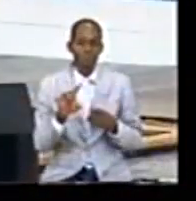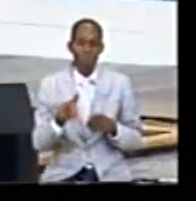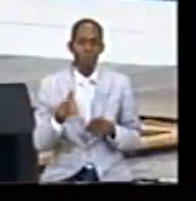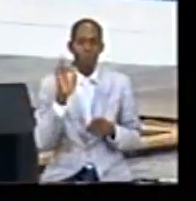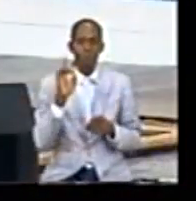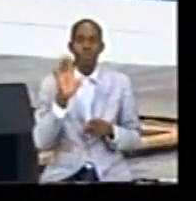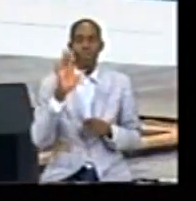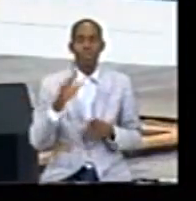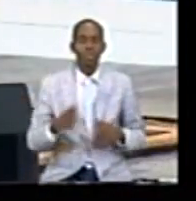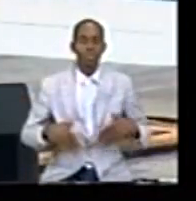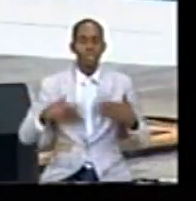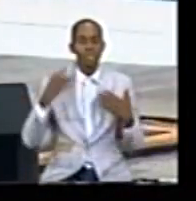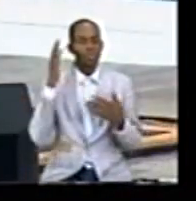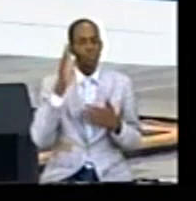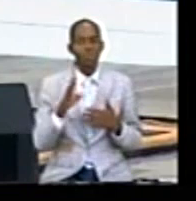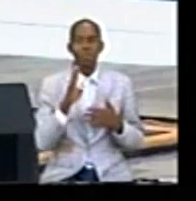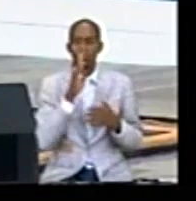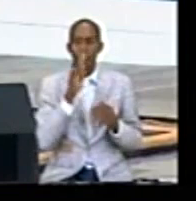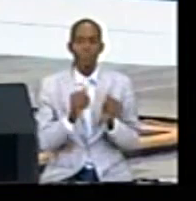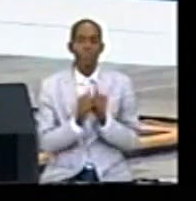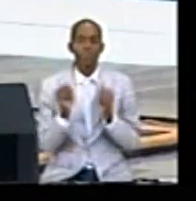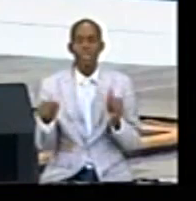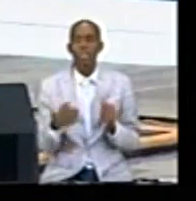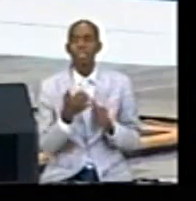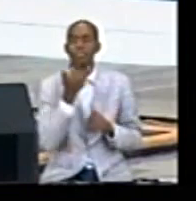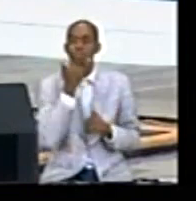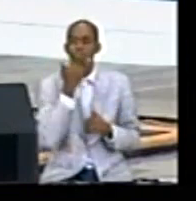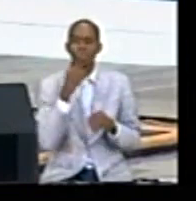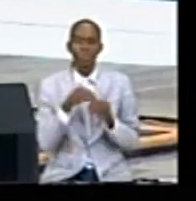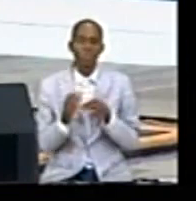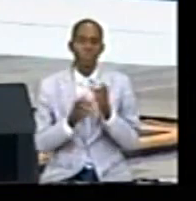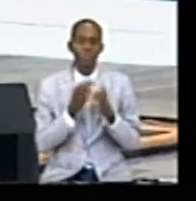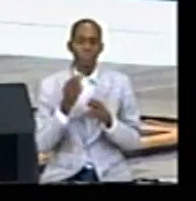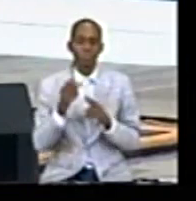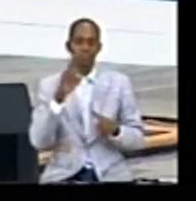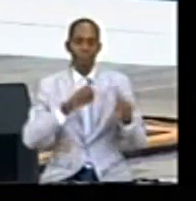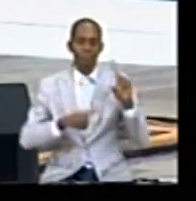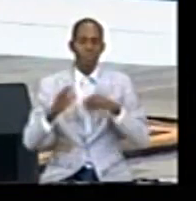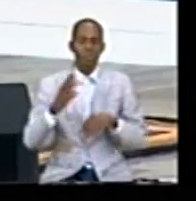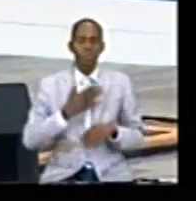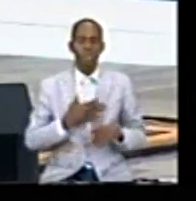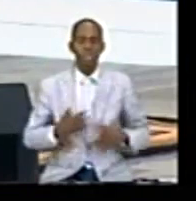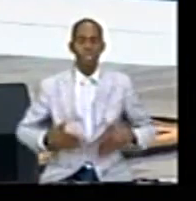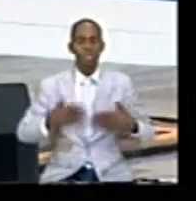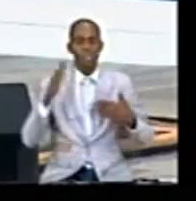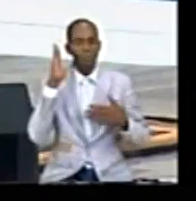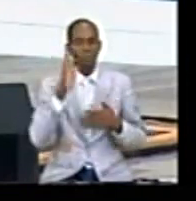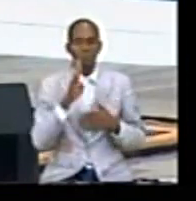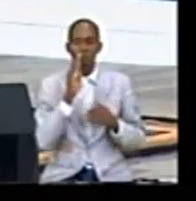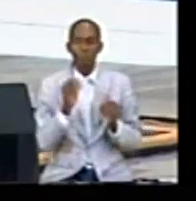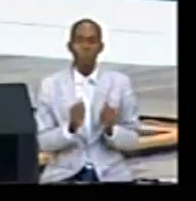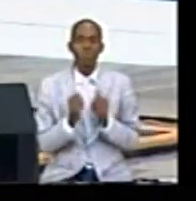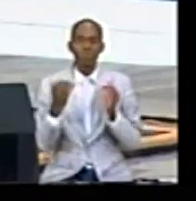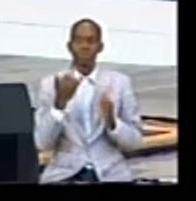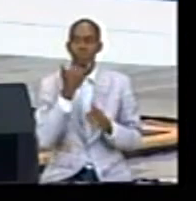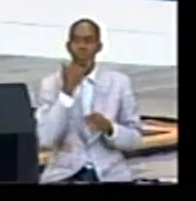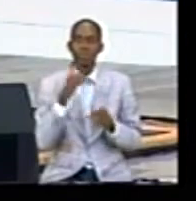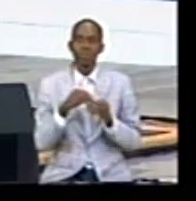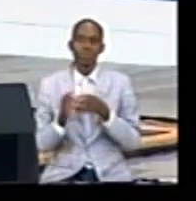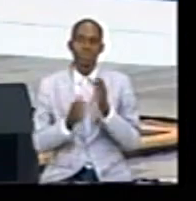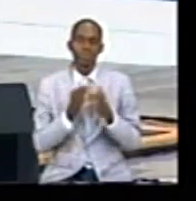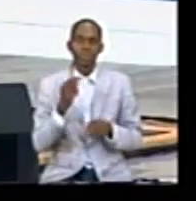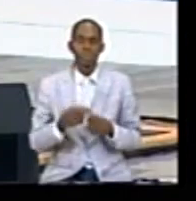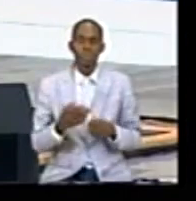be unrebukable. My life will be unrebukable. My ministry will